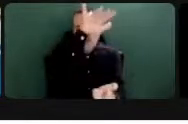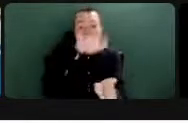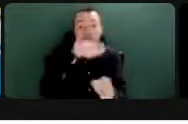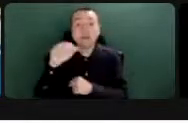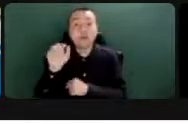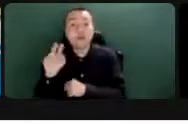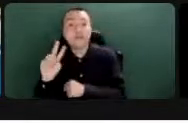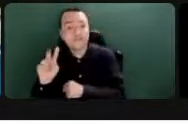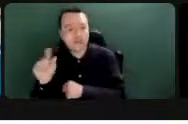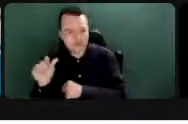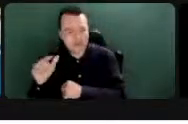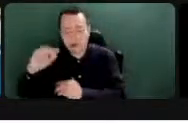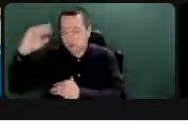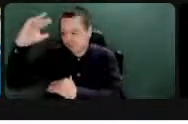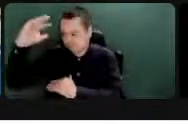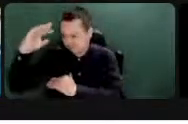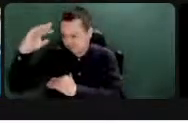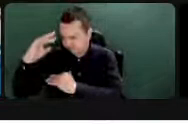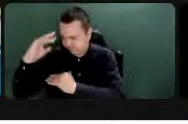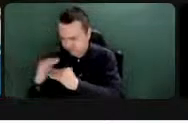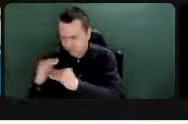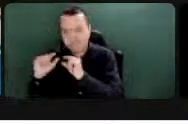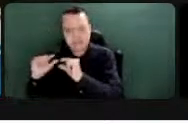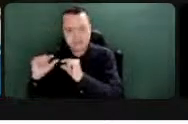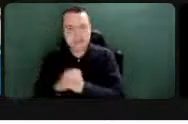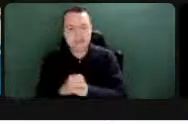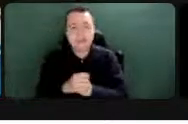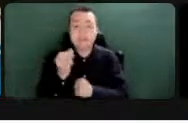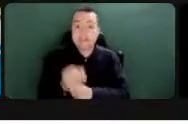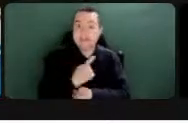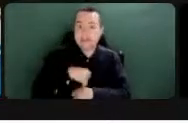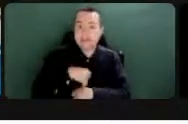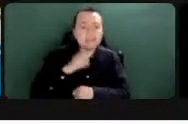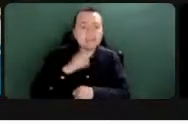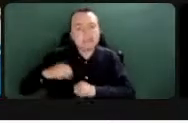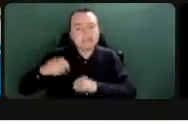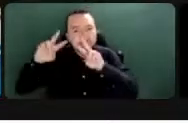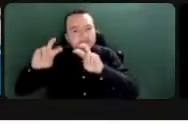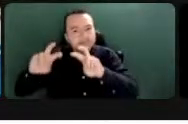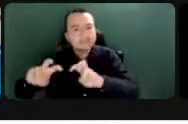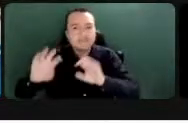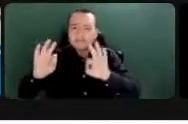better. They already contained the citation